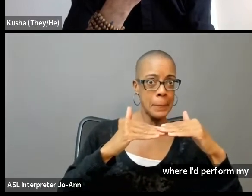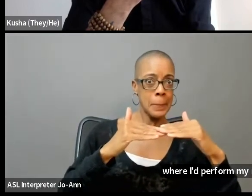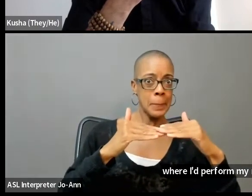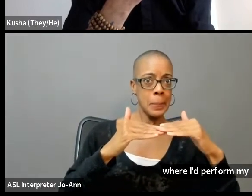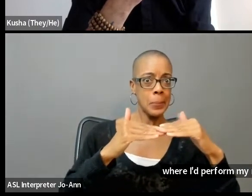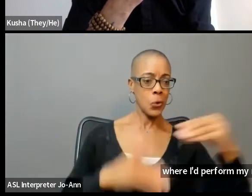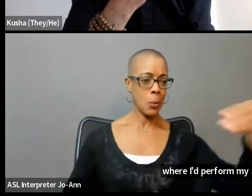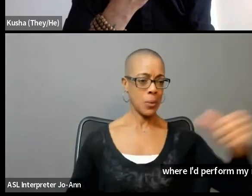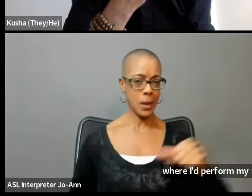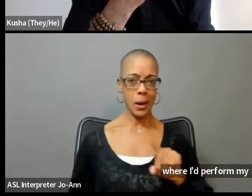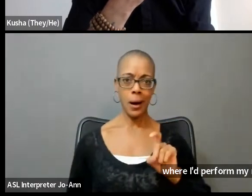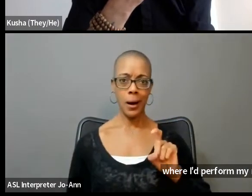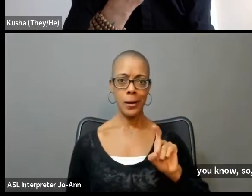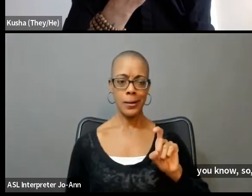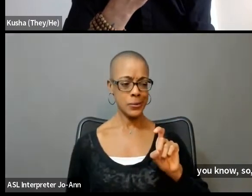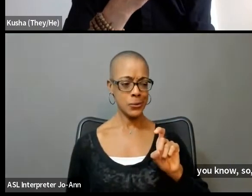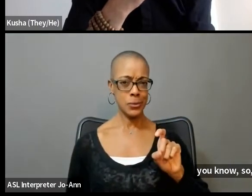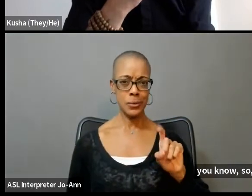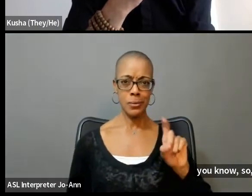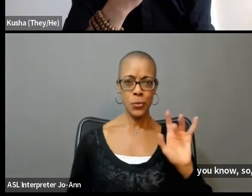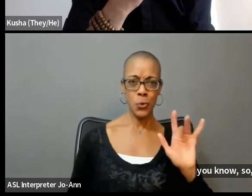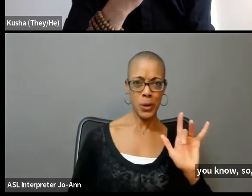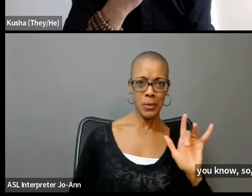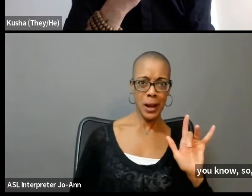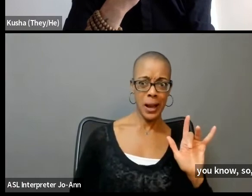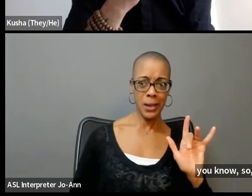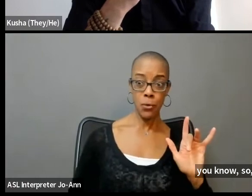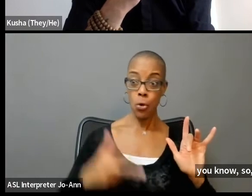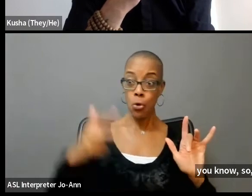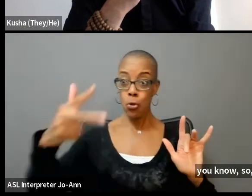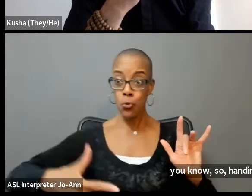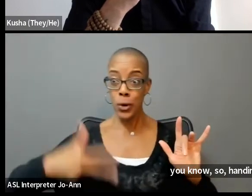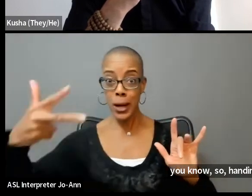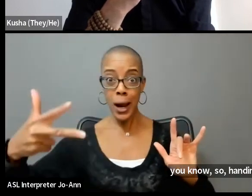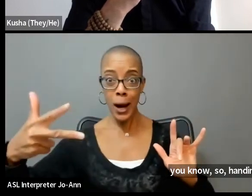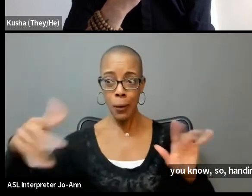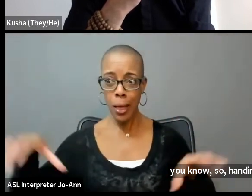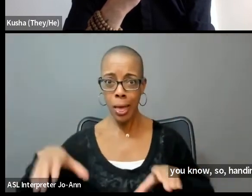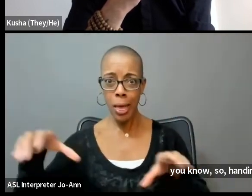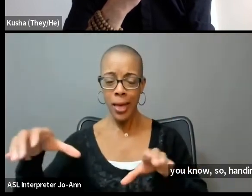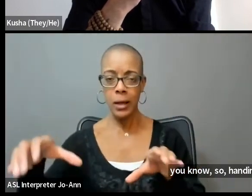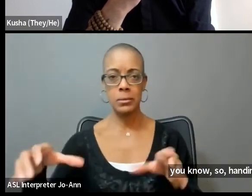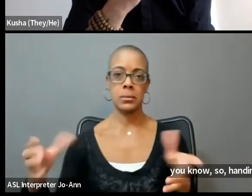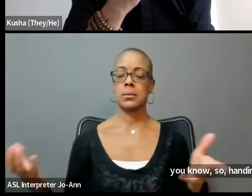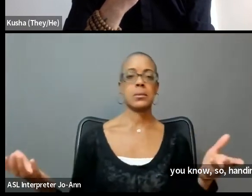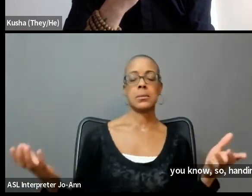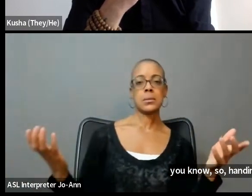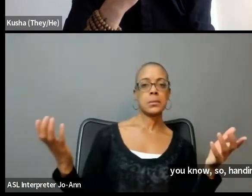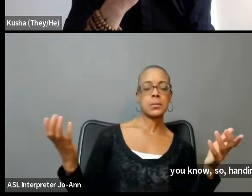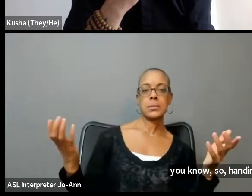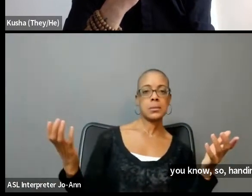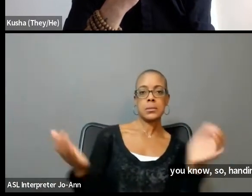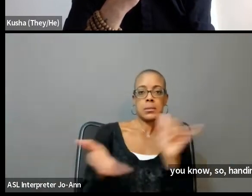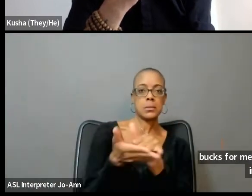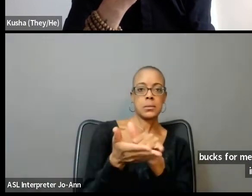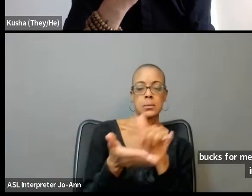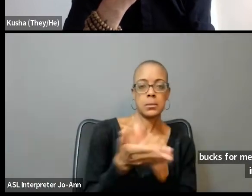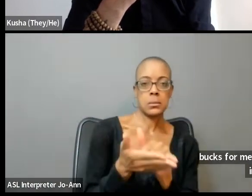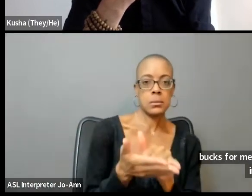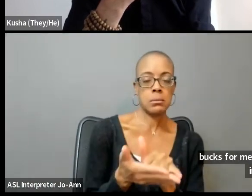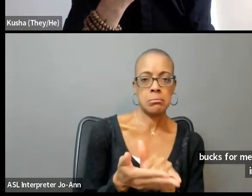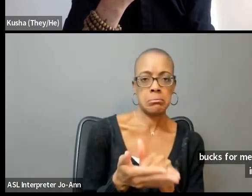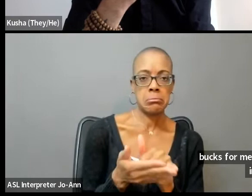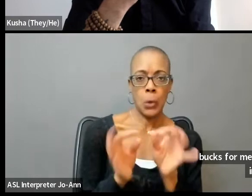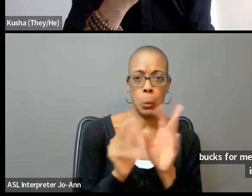or $125 for me to be on stage for 3 hours or in the building for 3 hours, that's just not, it's not worth